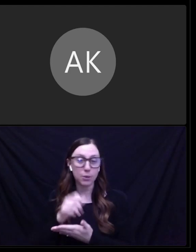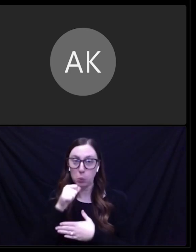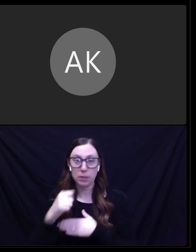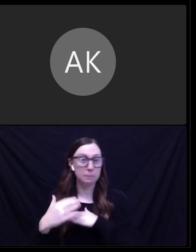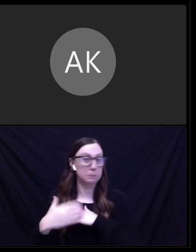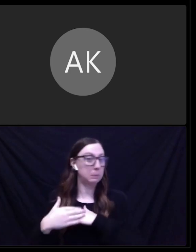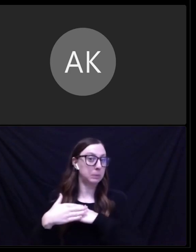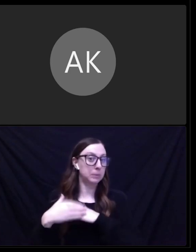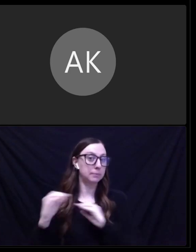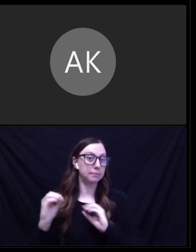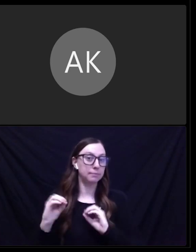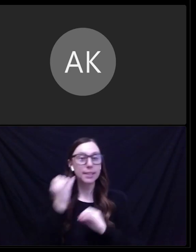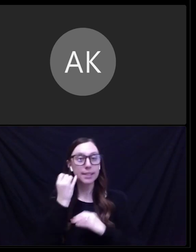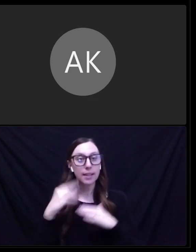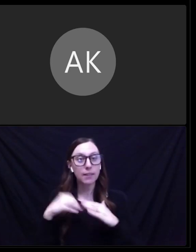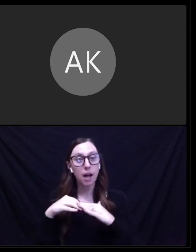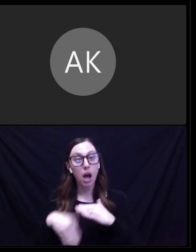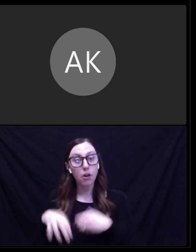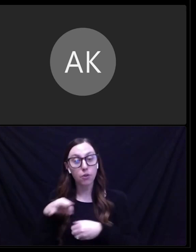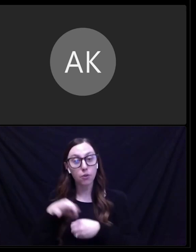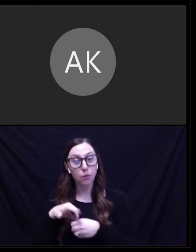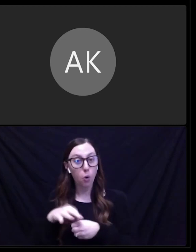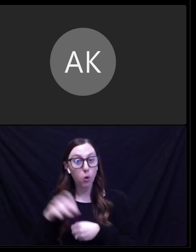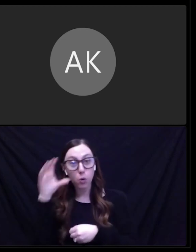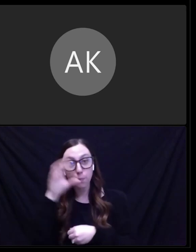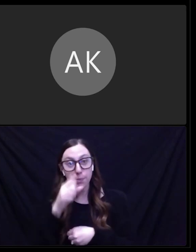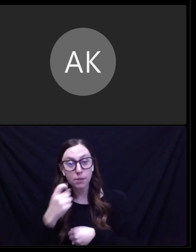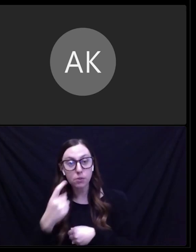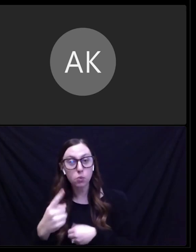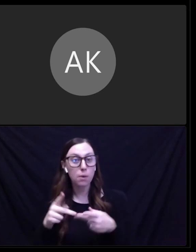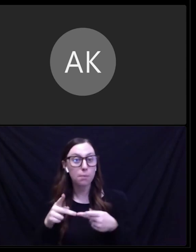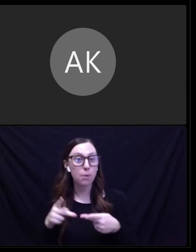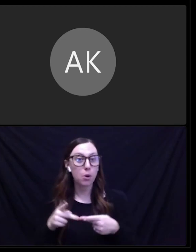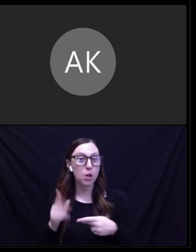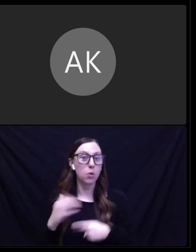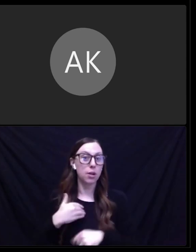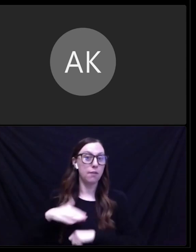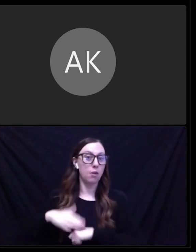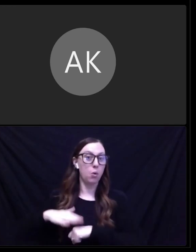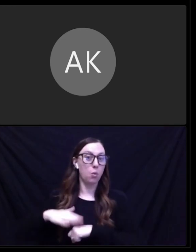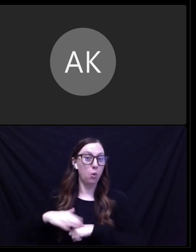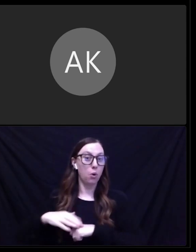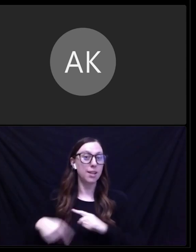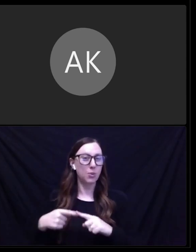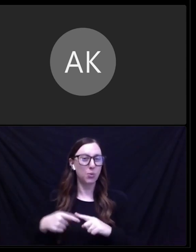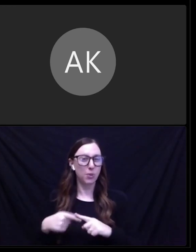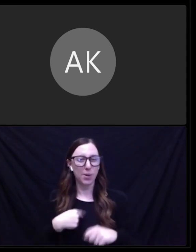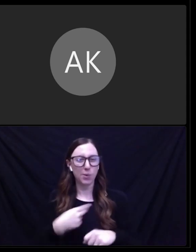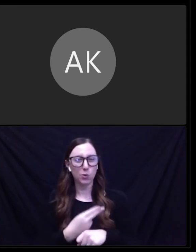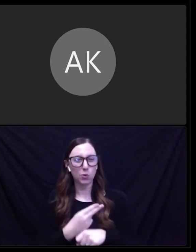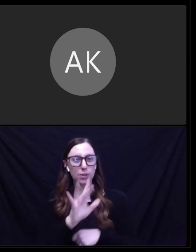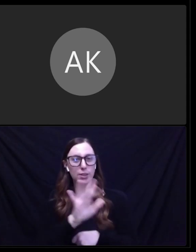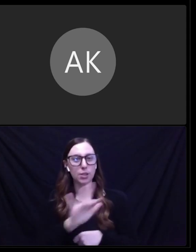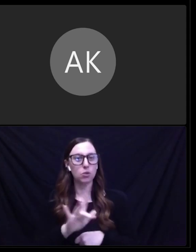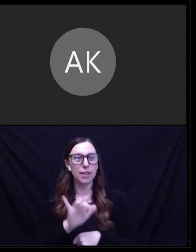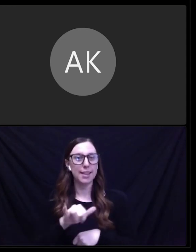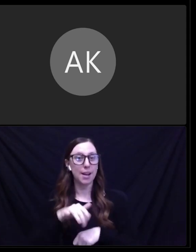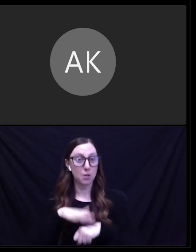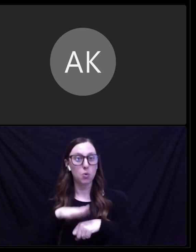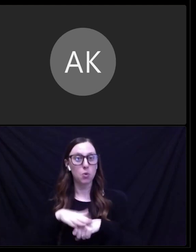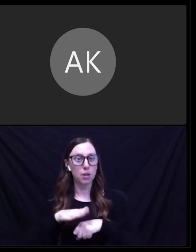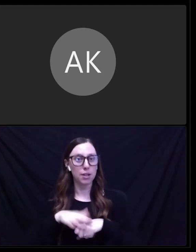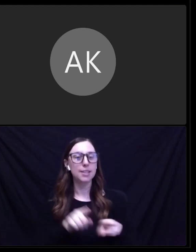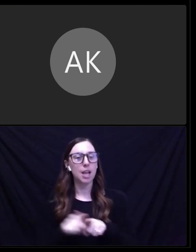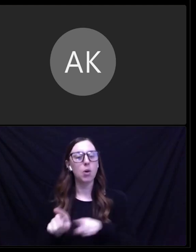An undervoted ballot, like it has those warnings when I undervoted when I was using the touchscreen. Those undervoted warnings